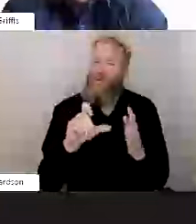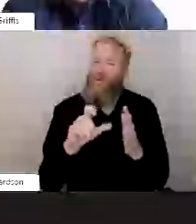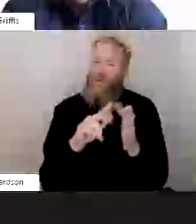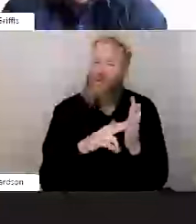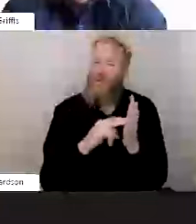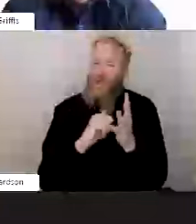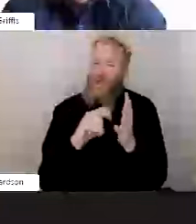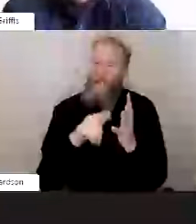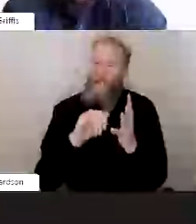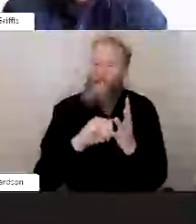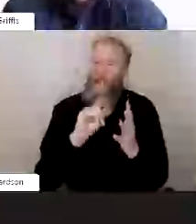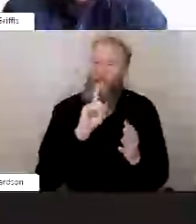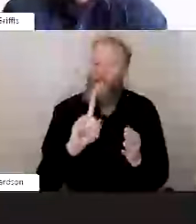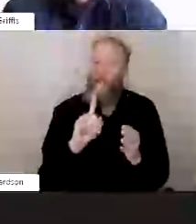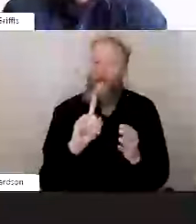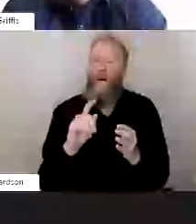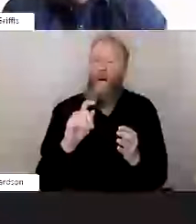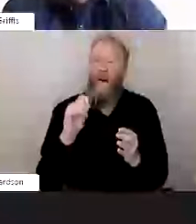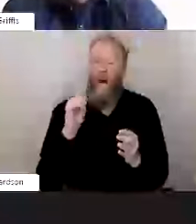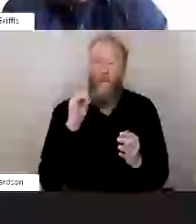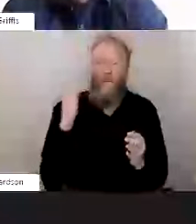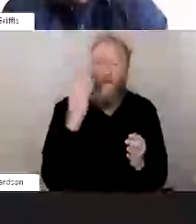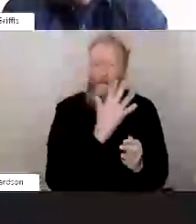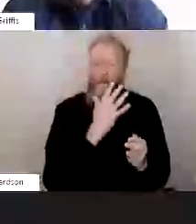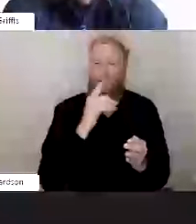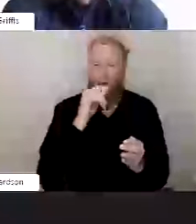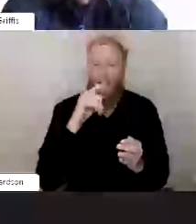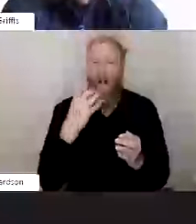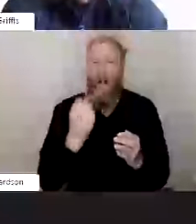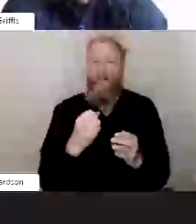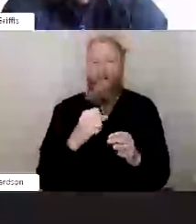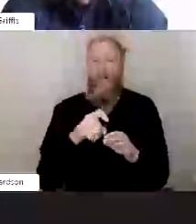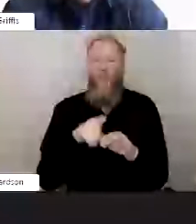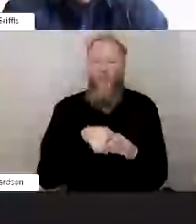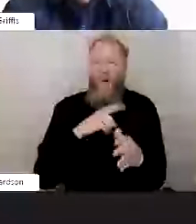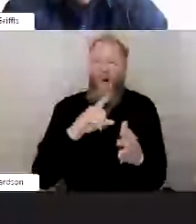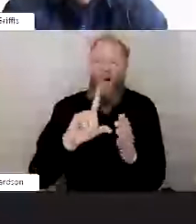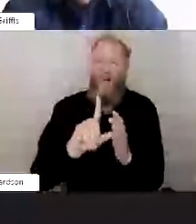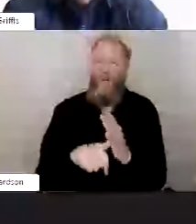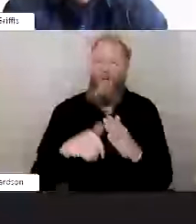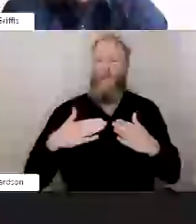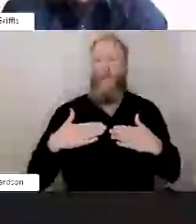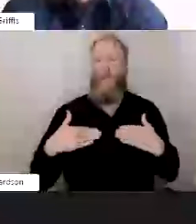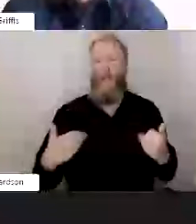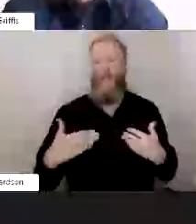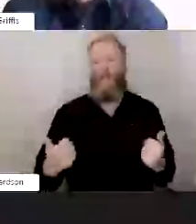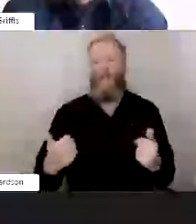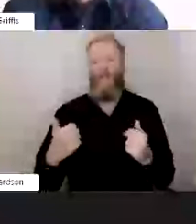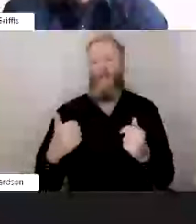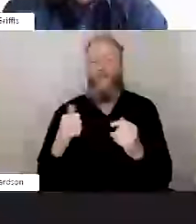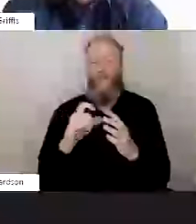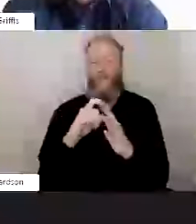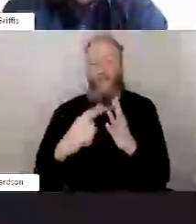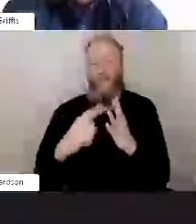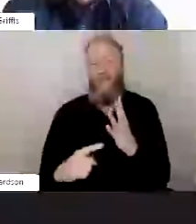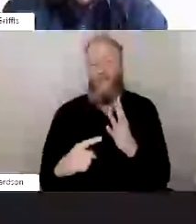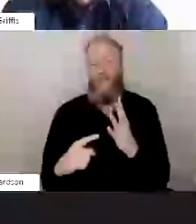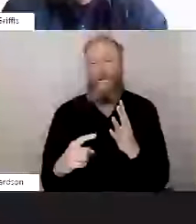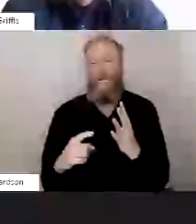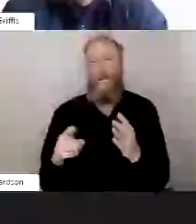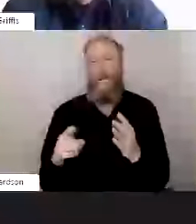have disability or a long-term health condition. So that takes a moment just to contemplate. That's quite